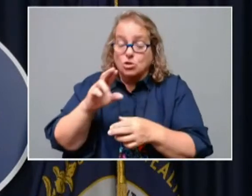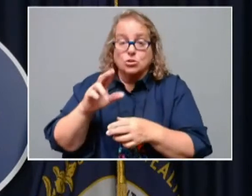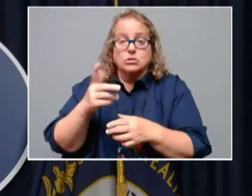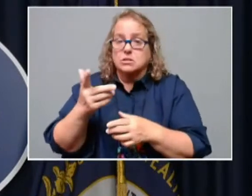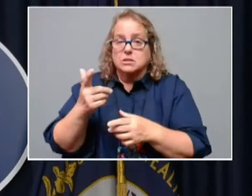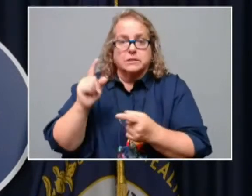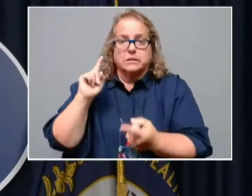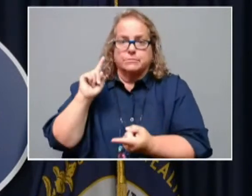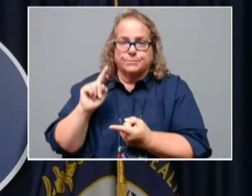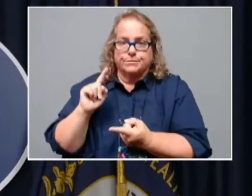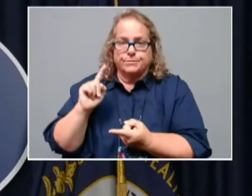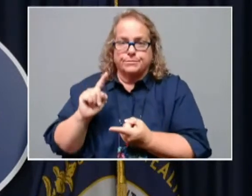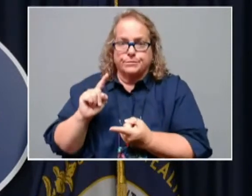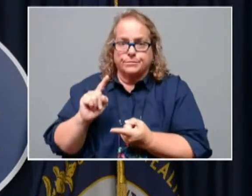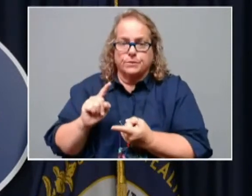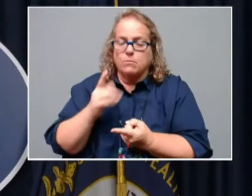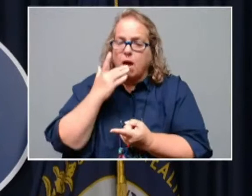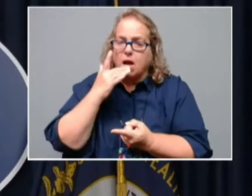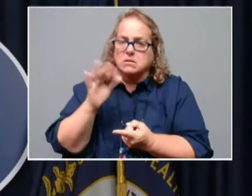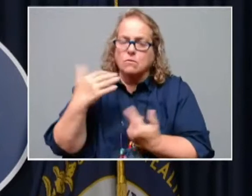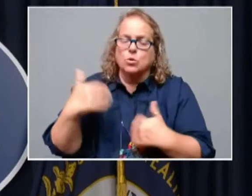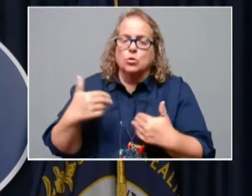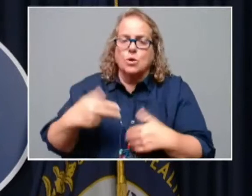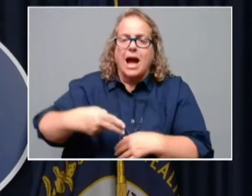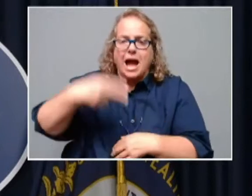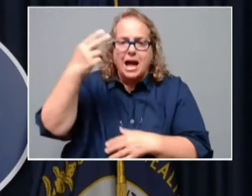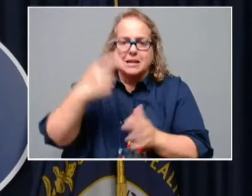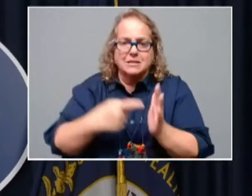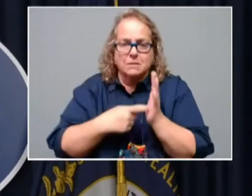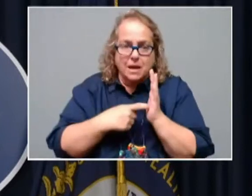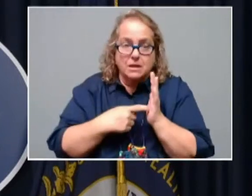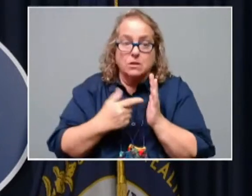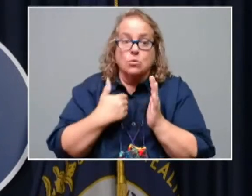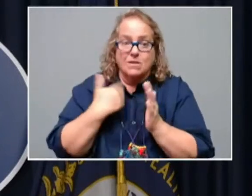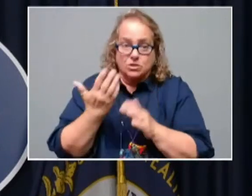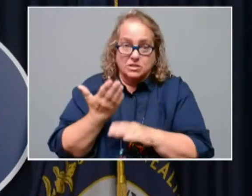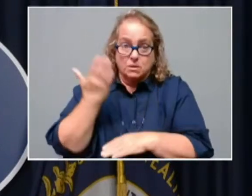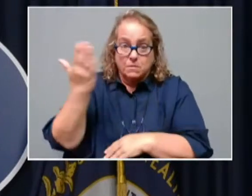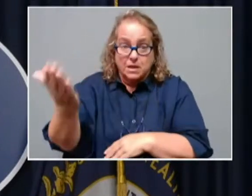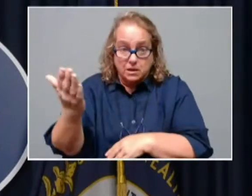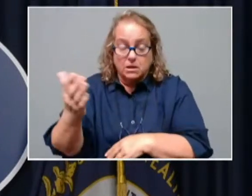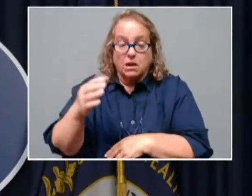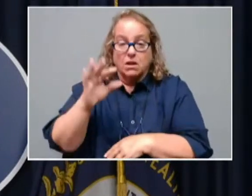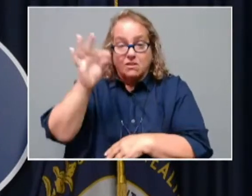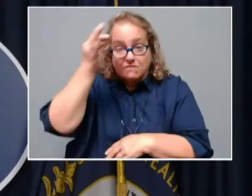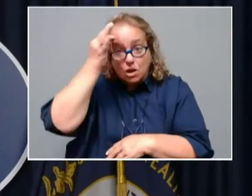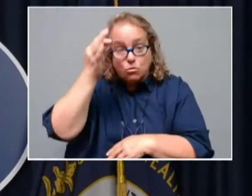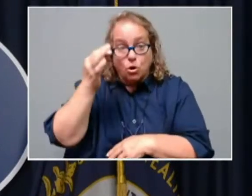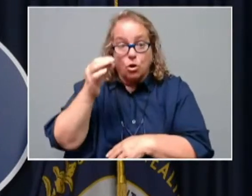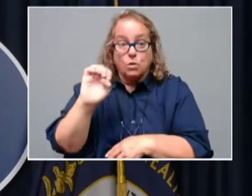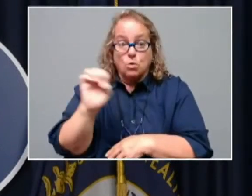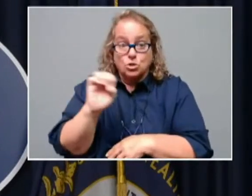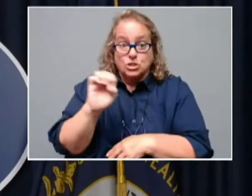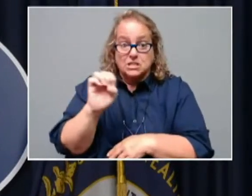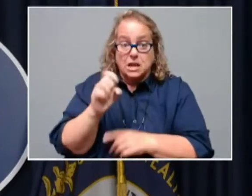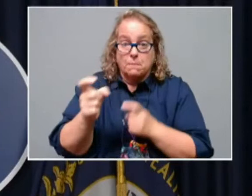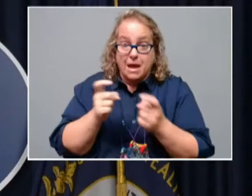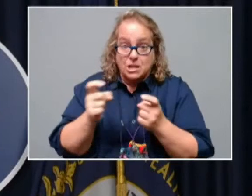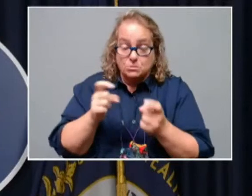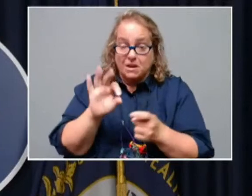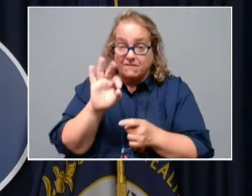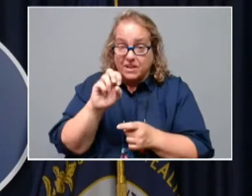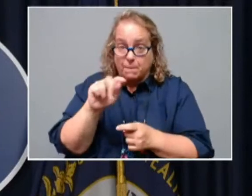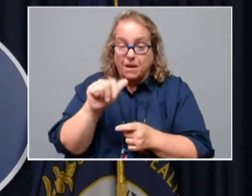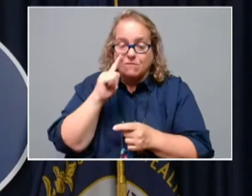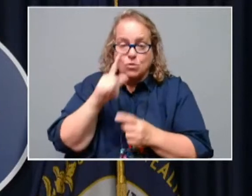placed on them. That's why we have submitted a resource request to the Federal Emergency Management Agency, FEMA, for additional healthcare professionals to